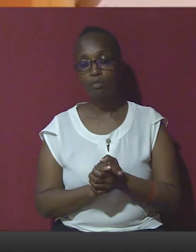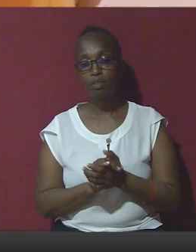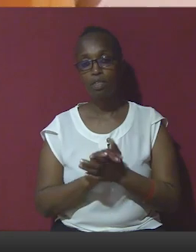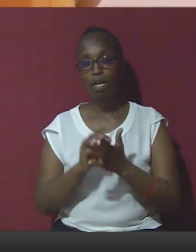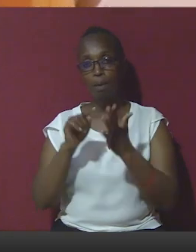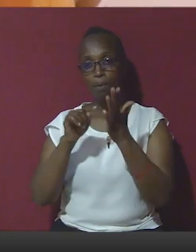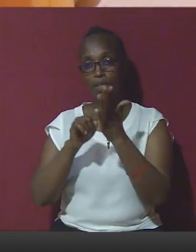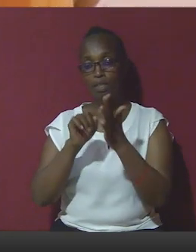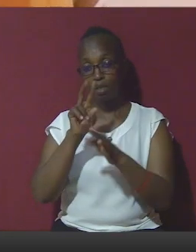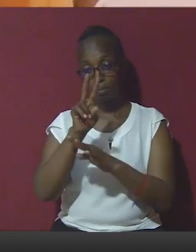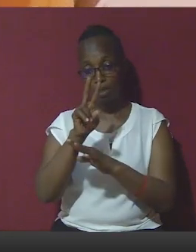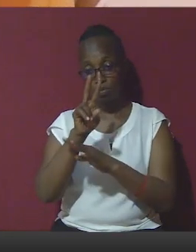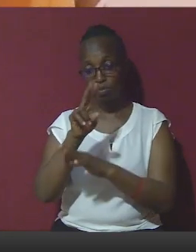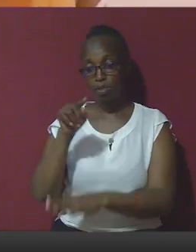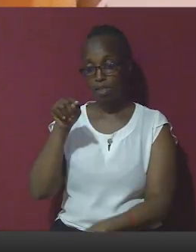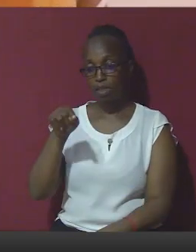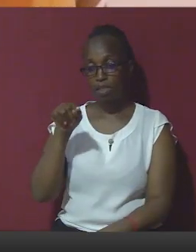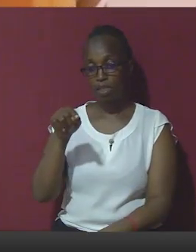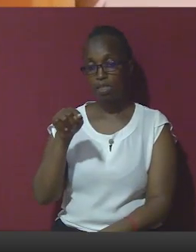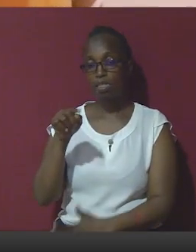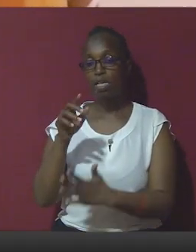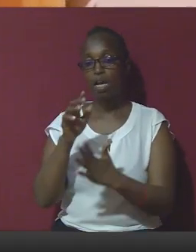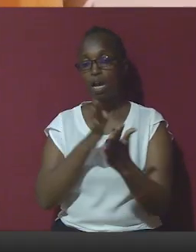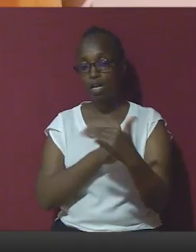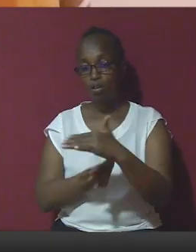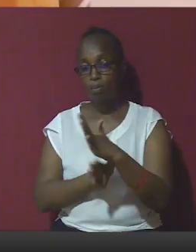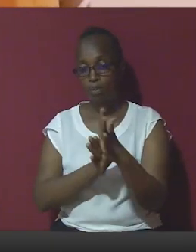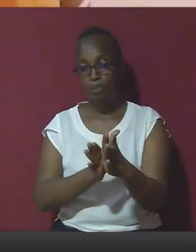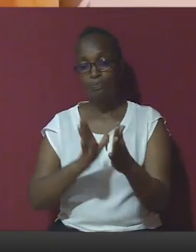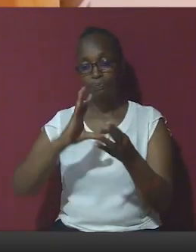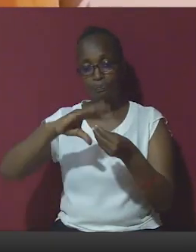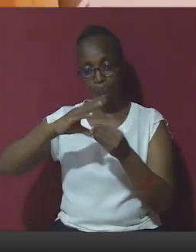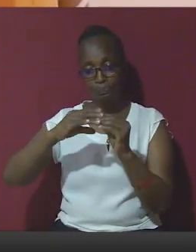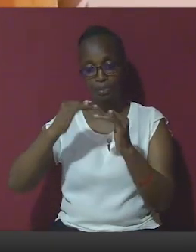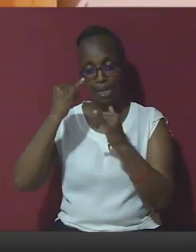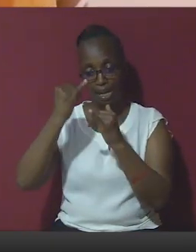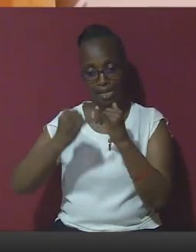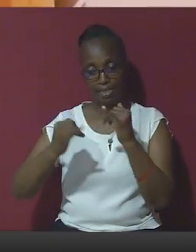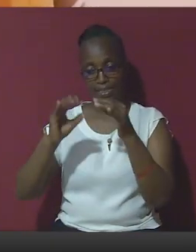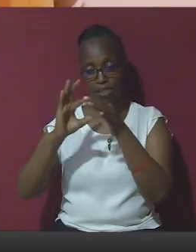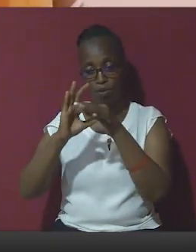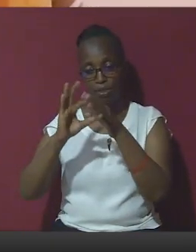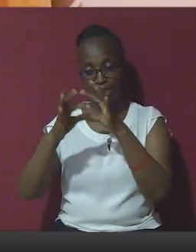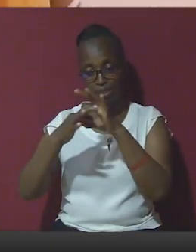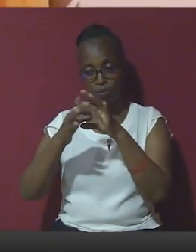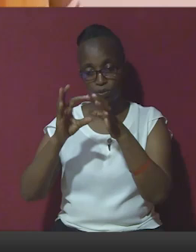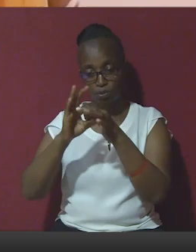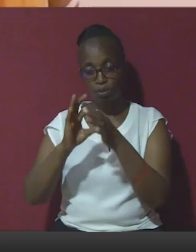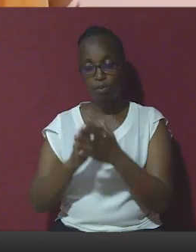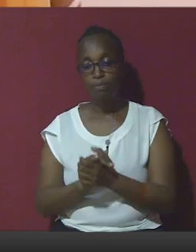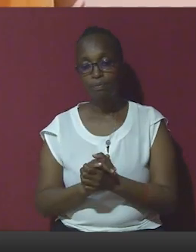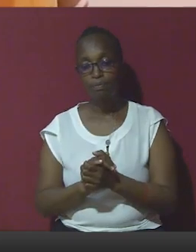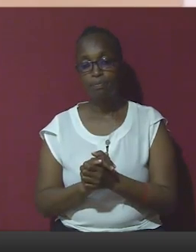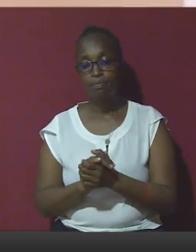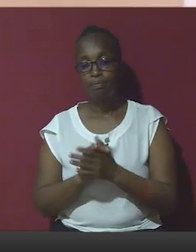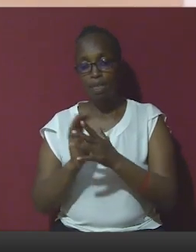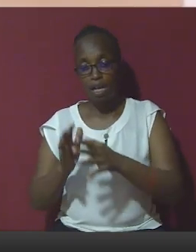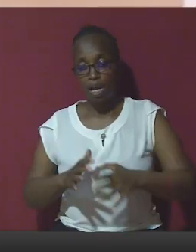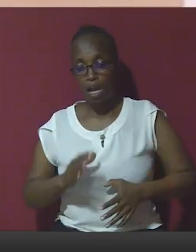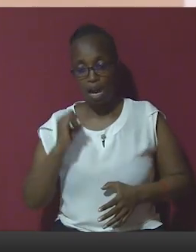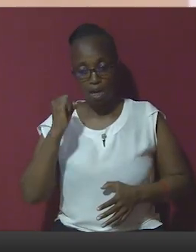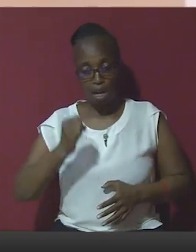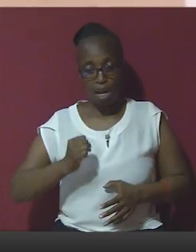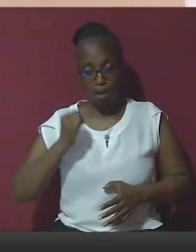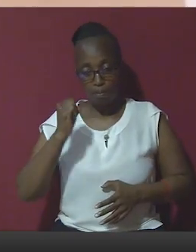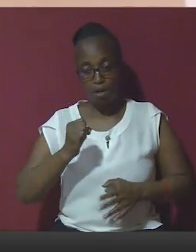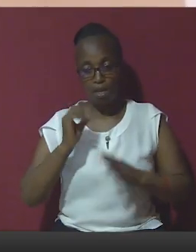It is an opportunity for us to create lasting connections. Rugby is a